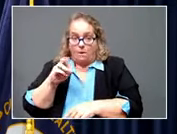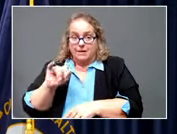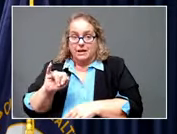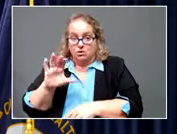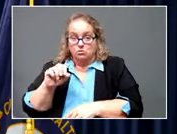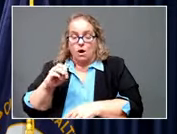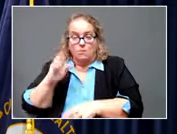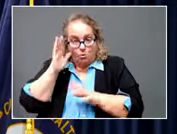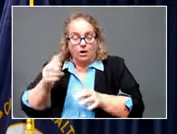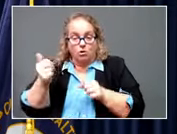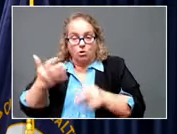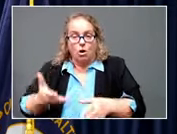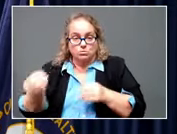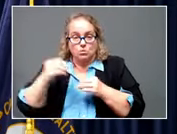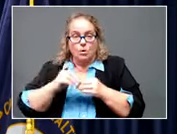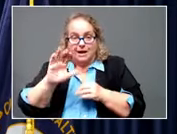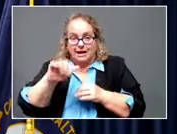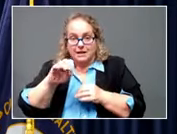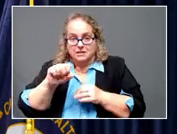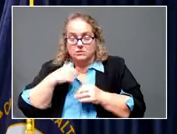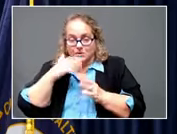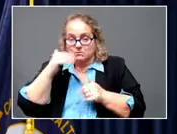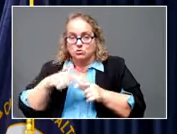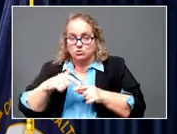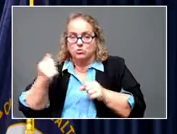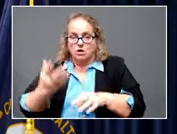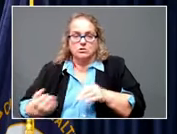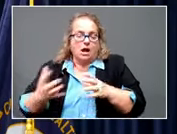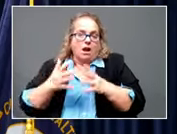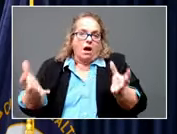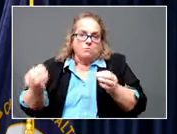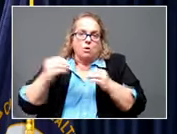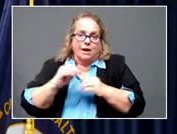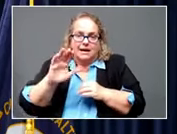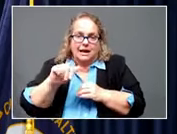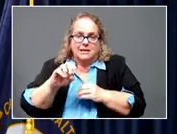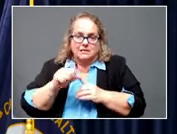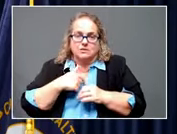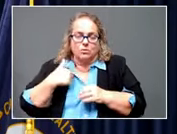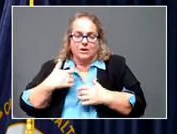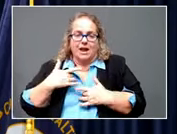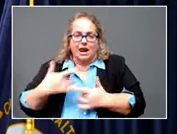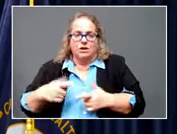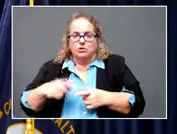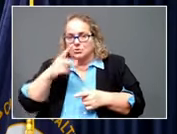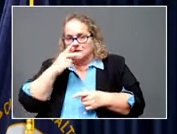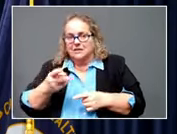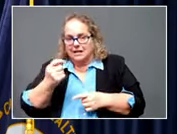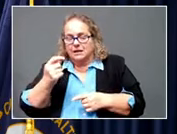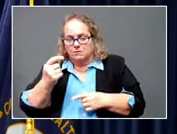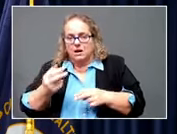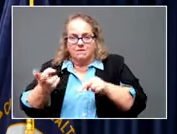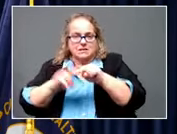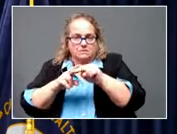more cases. We expect to cause significantly more cases and that we are likely to see a rise.